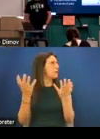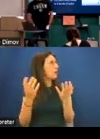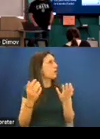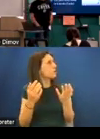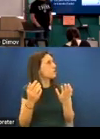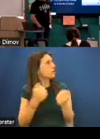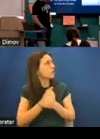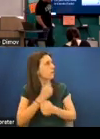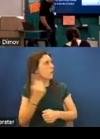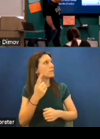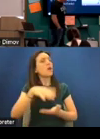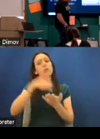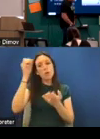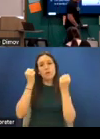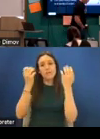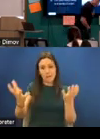Rachel, tell us about it.